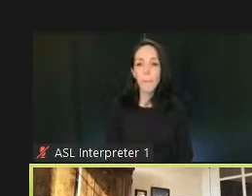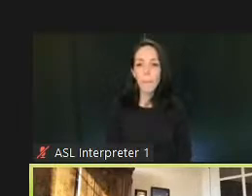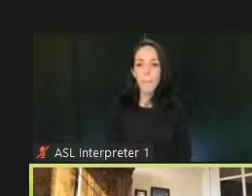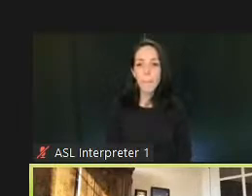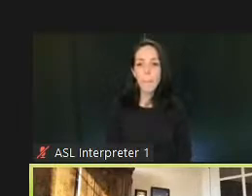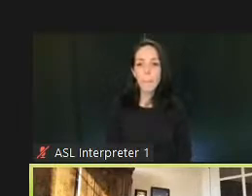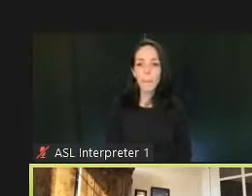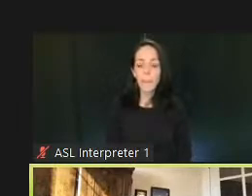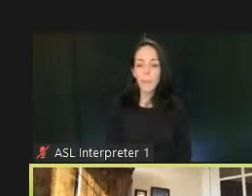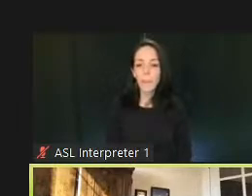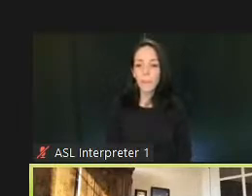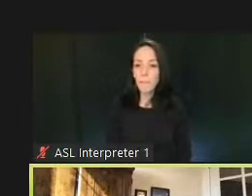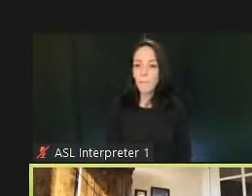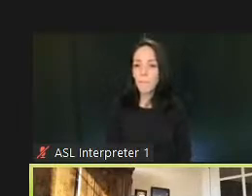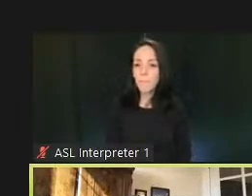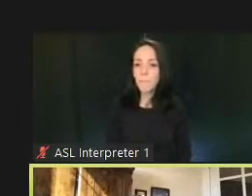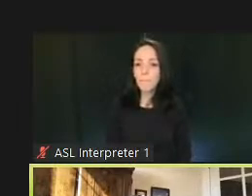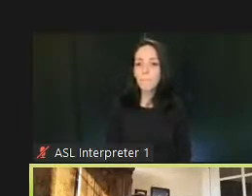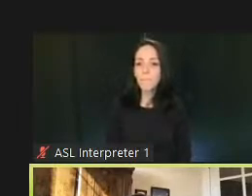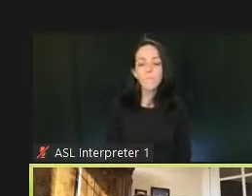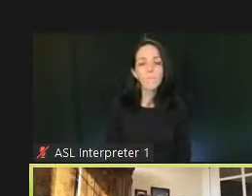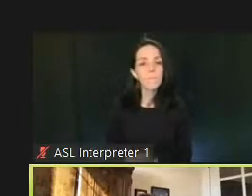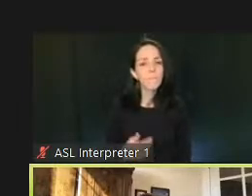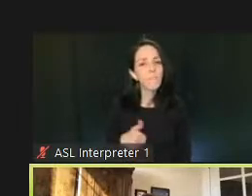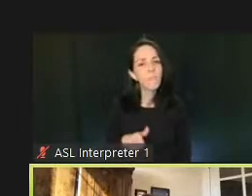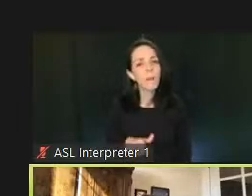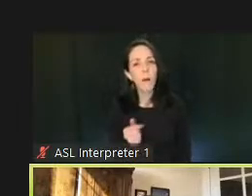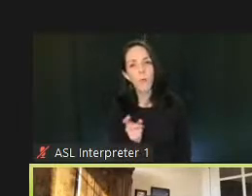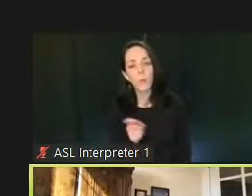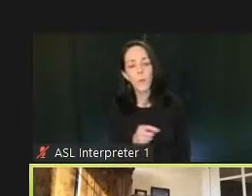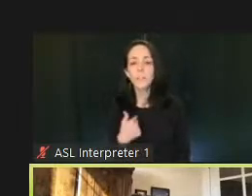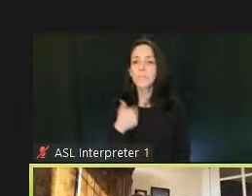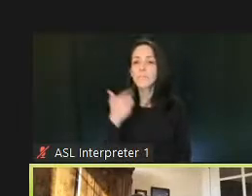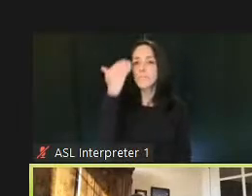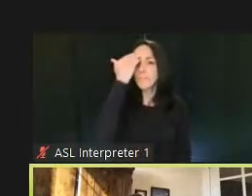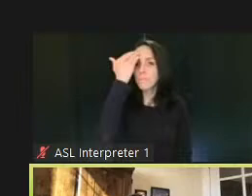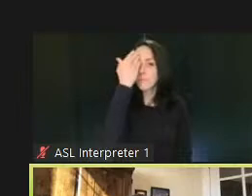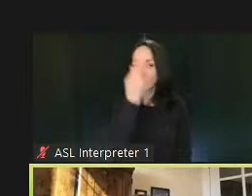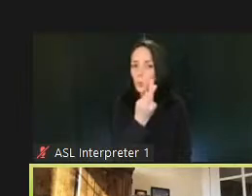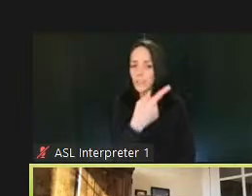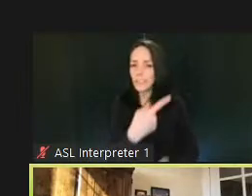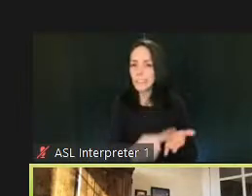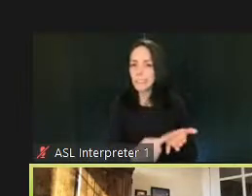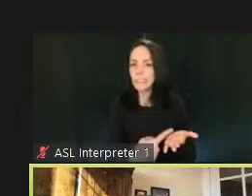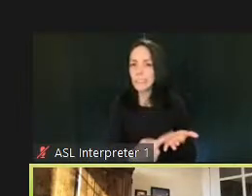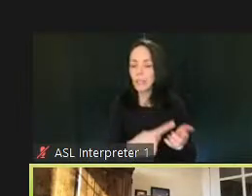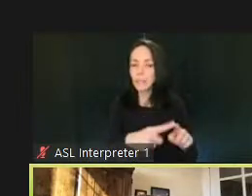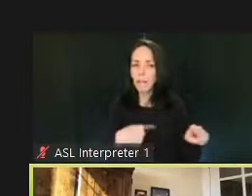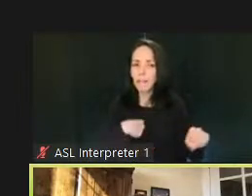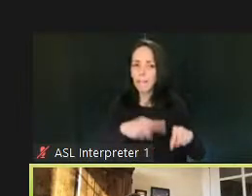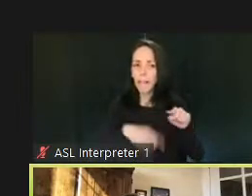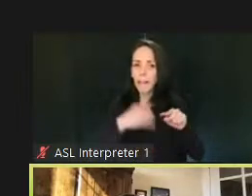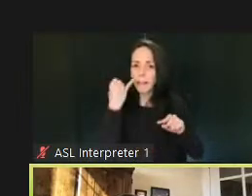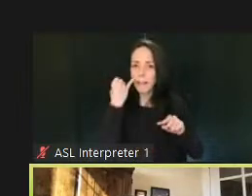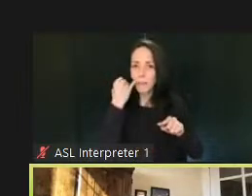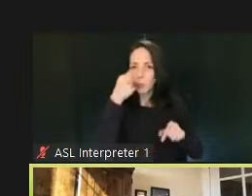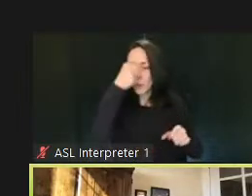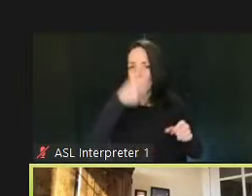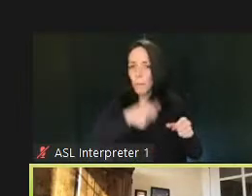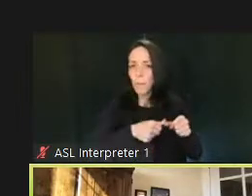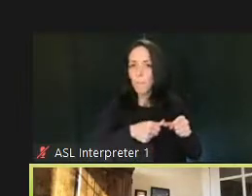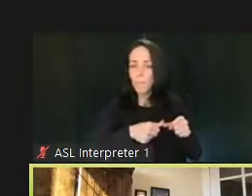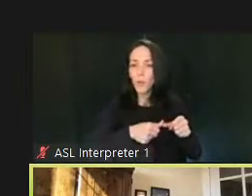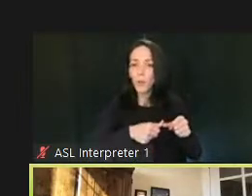I had kind of related, I know we discussed it, but I was trying to remember the exact answer was the question to